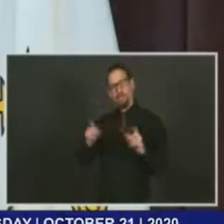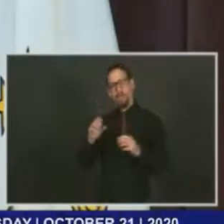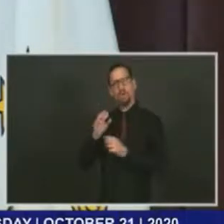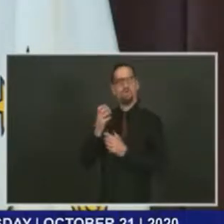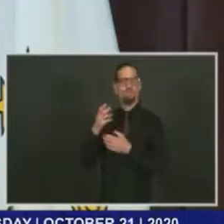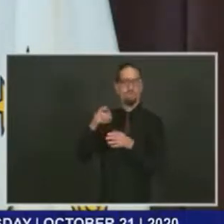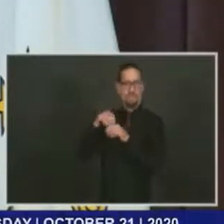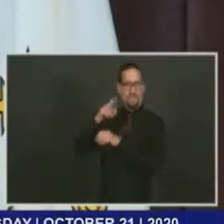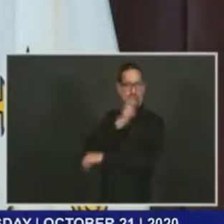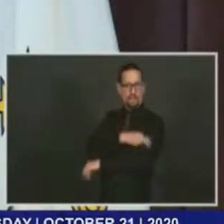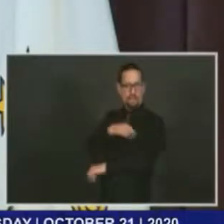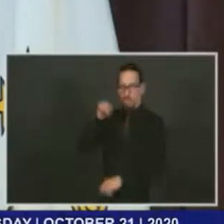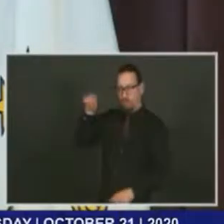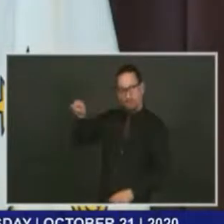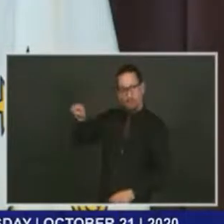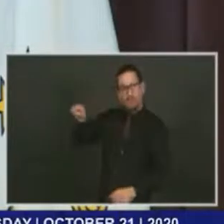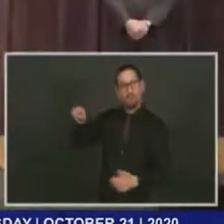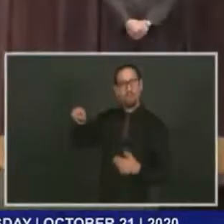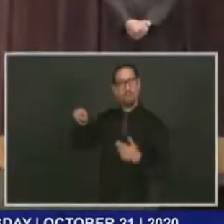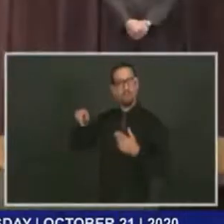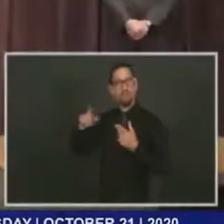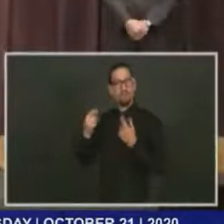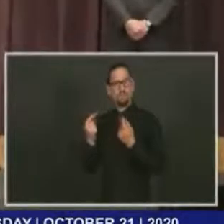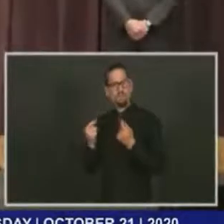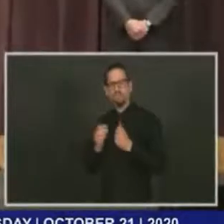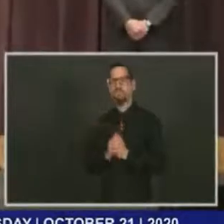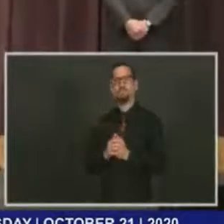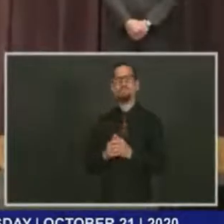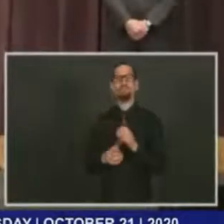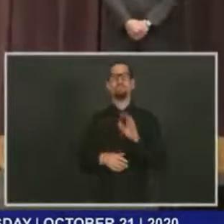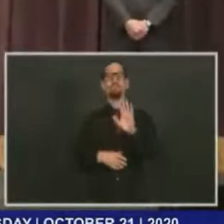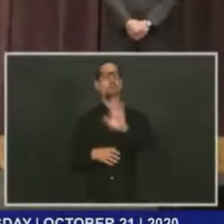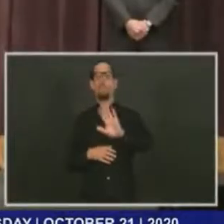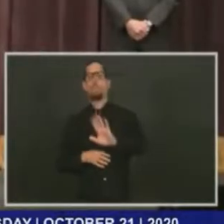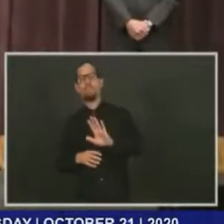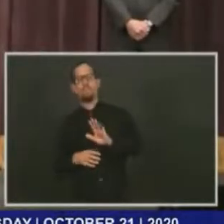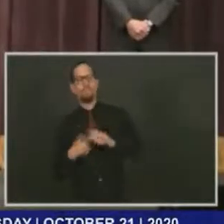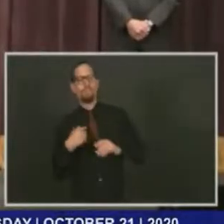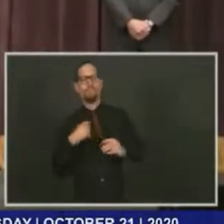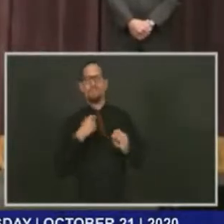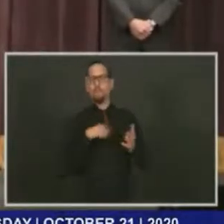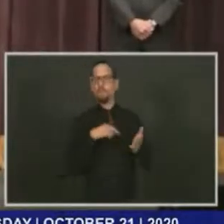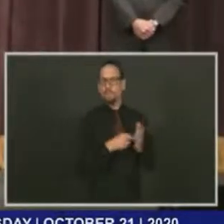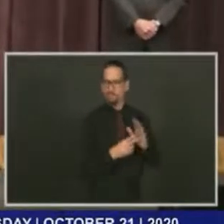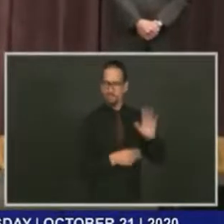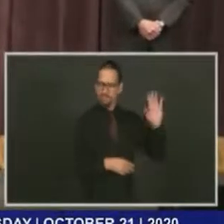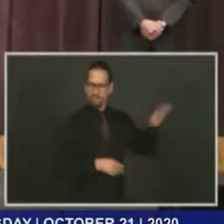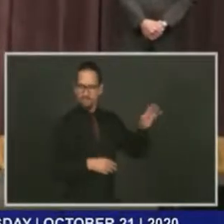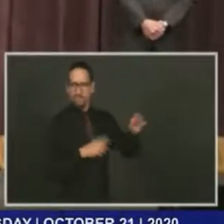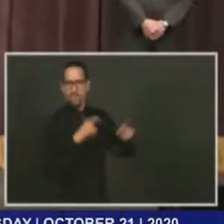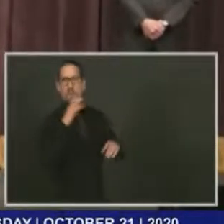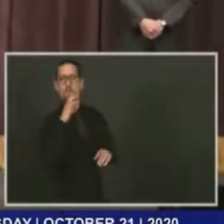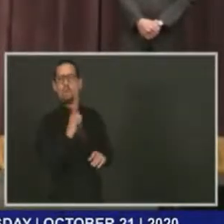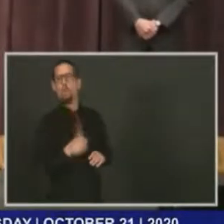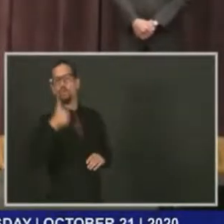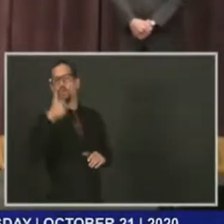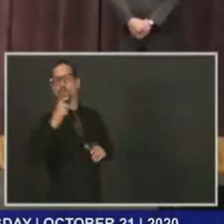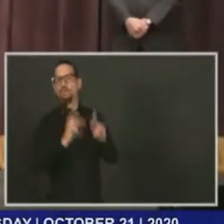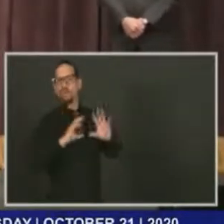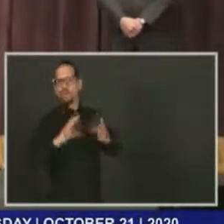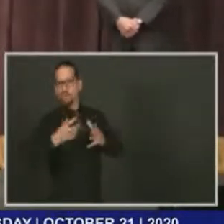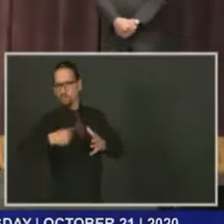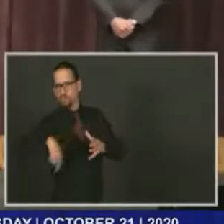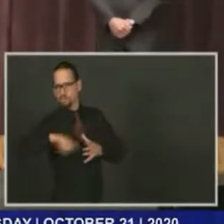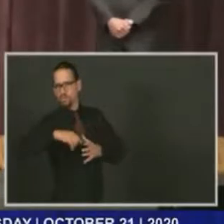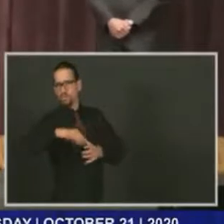otherwise? Well, I guess in layman's terms, are we seeing more elderly folks with severe pre-existing conditions